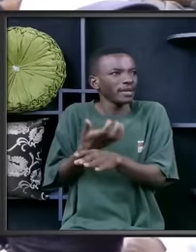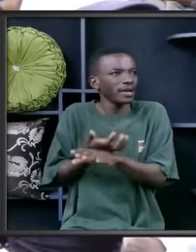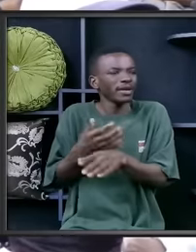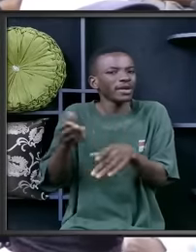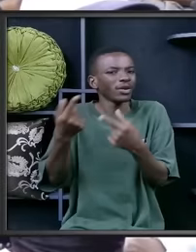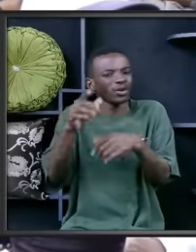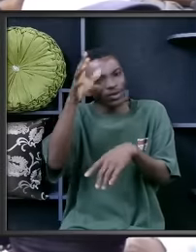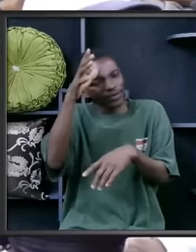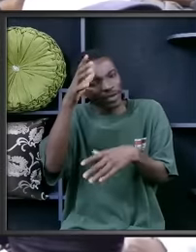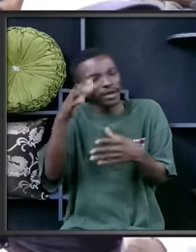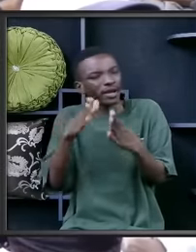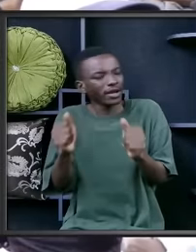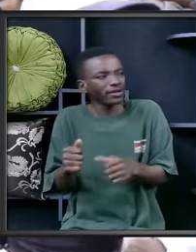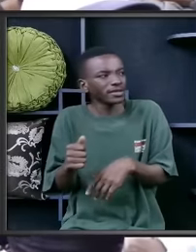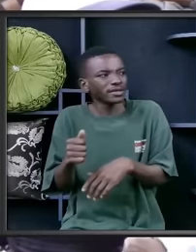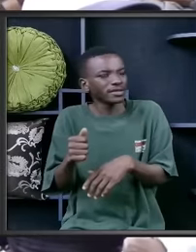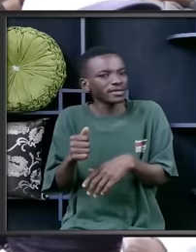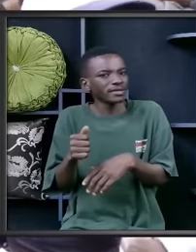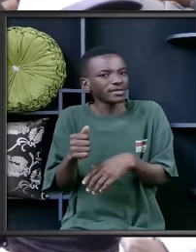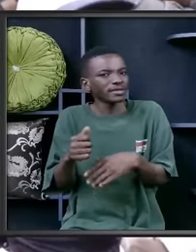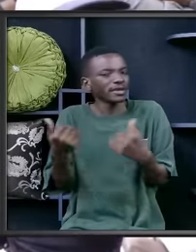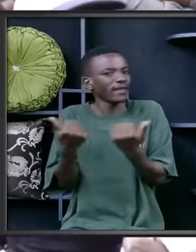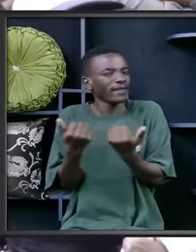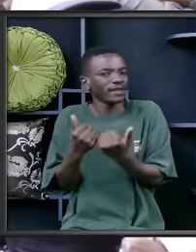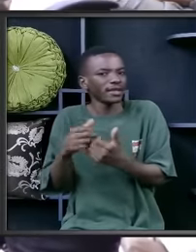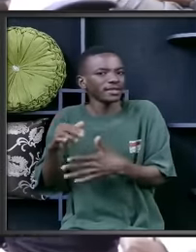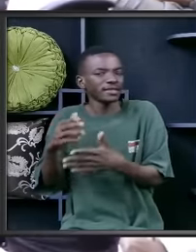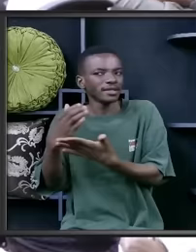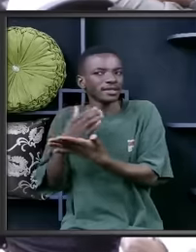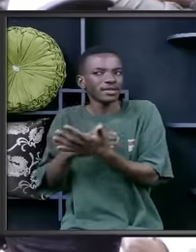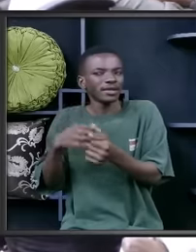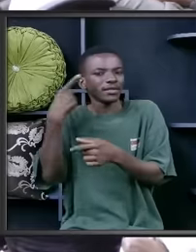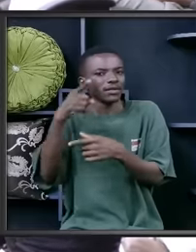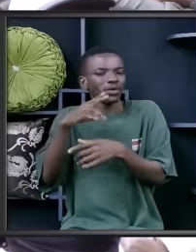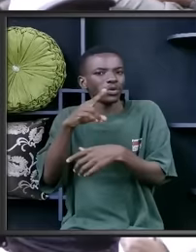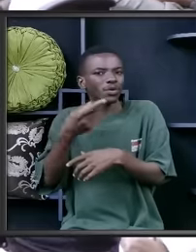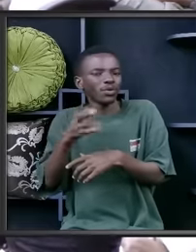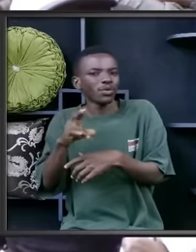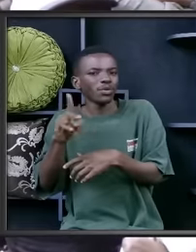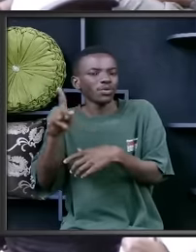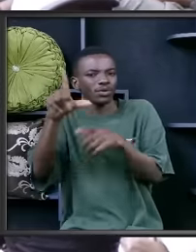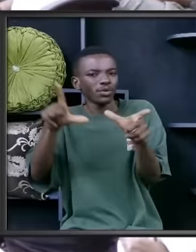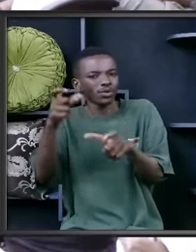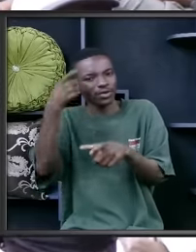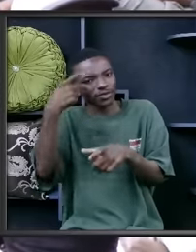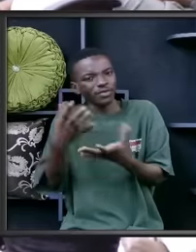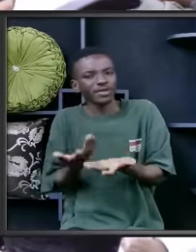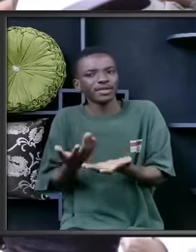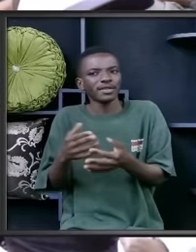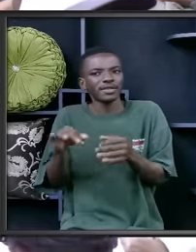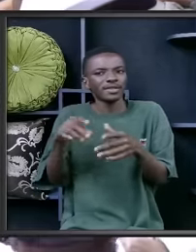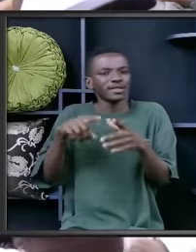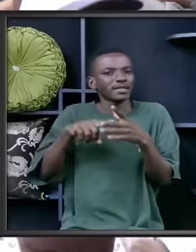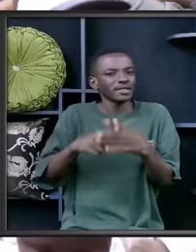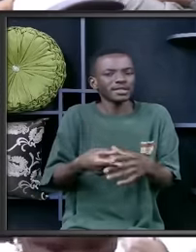my father house, Barrister Akpo. He say he come, won't go file the case for Ohuku local government court. Say make then start